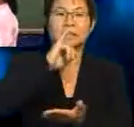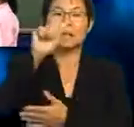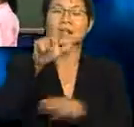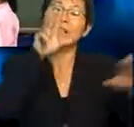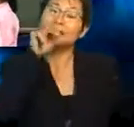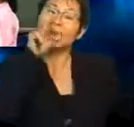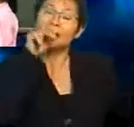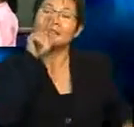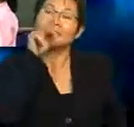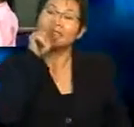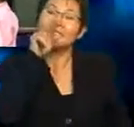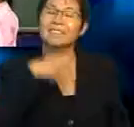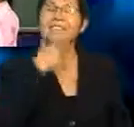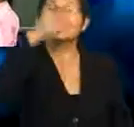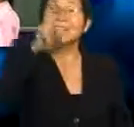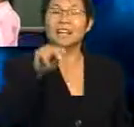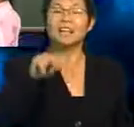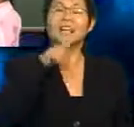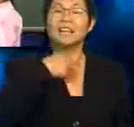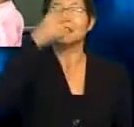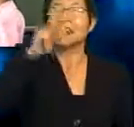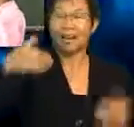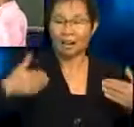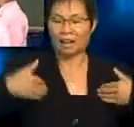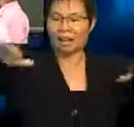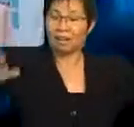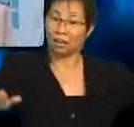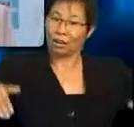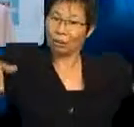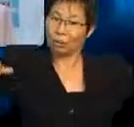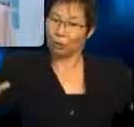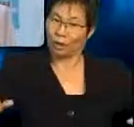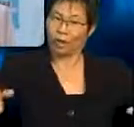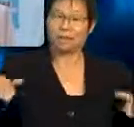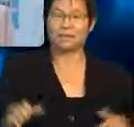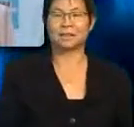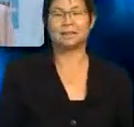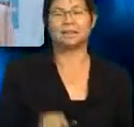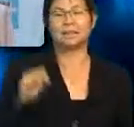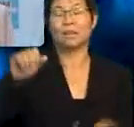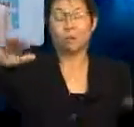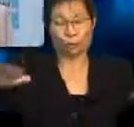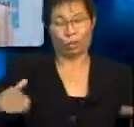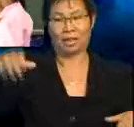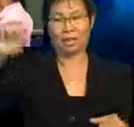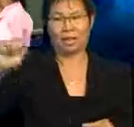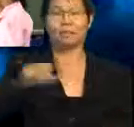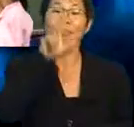duck. Yes, this is a duck. Next. A duck has a wing. A duck has